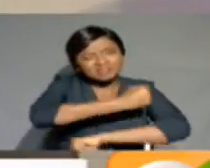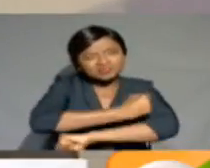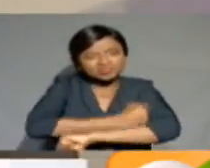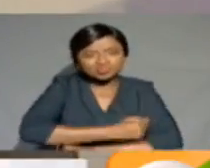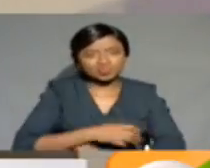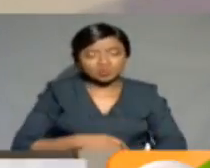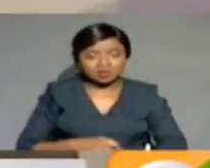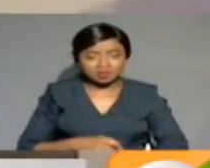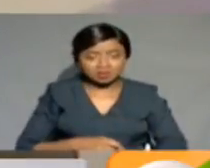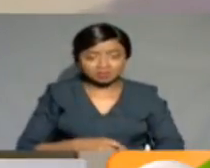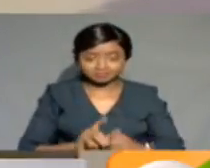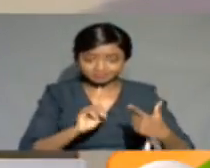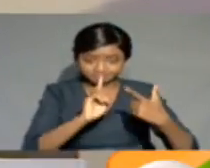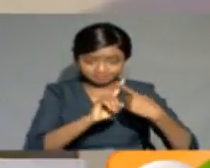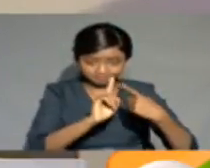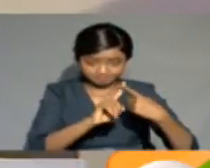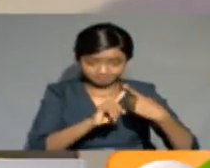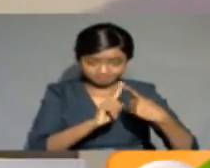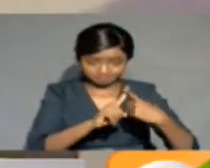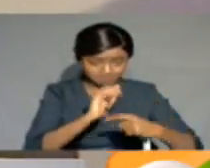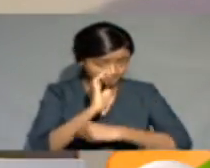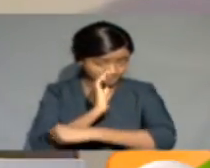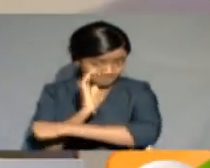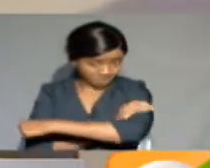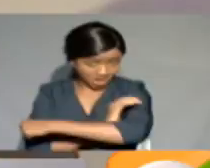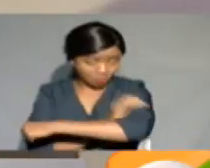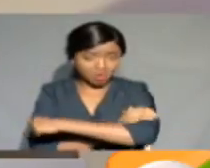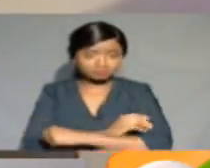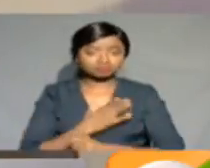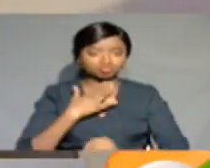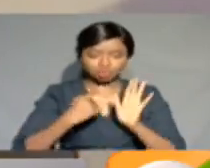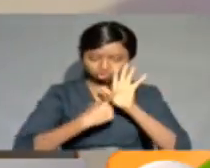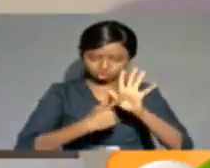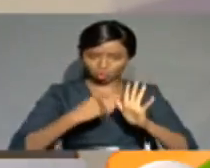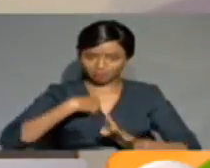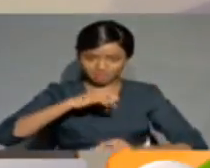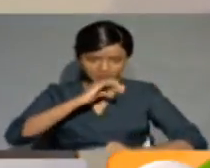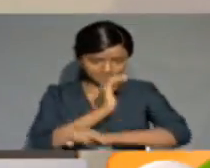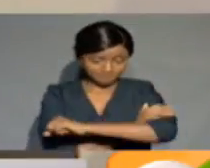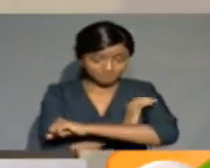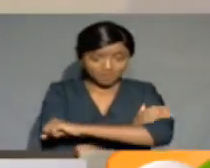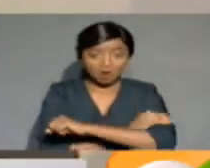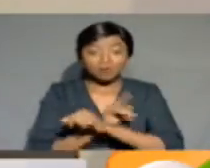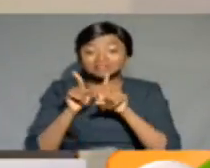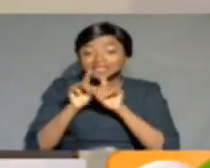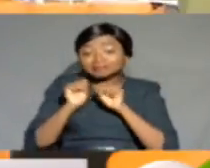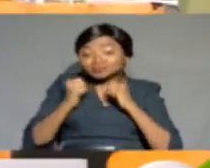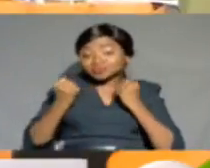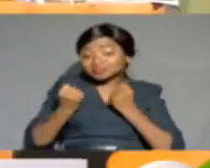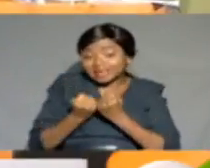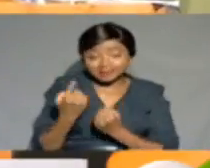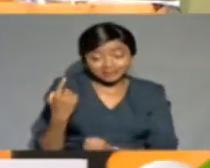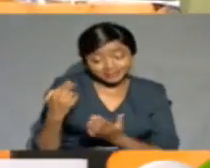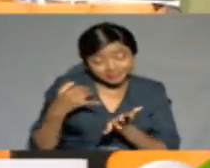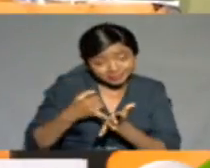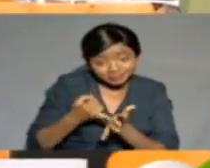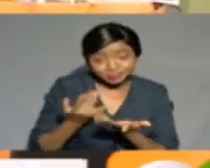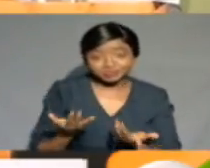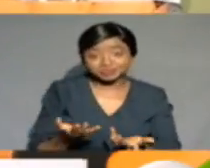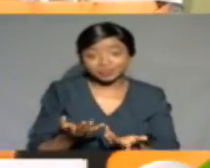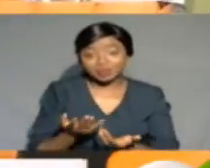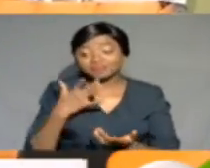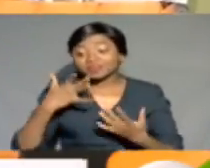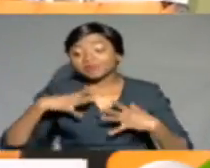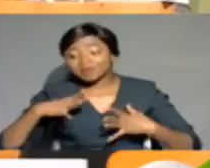is because of that. And sometimes you will find that society has contributed to this. We have bullies in